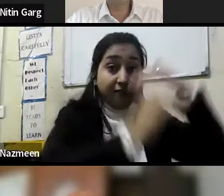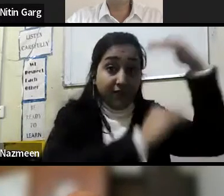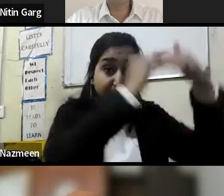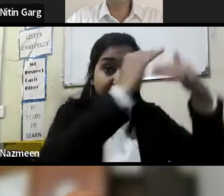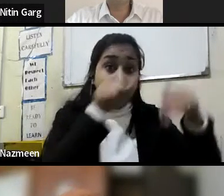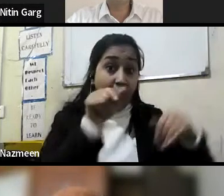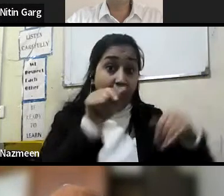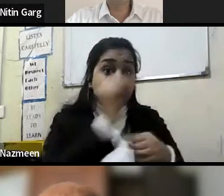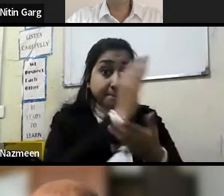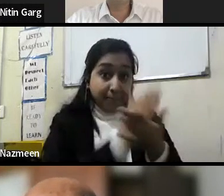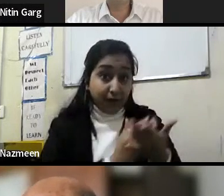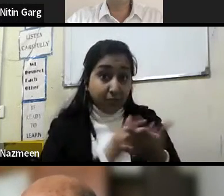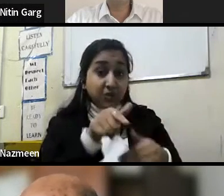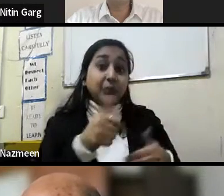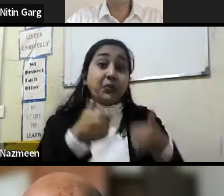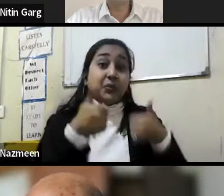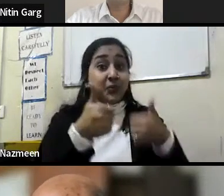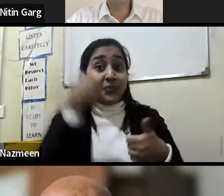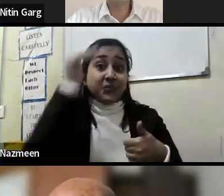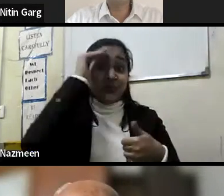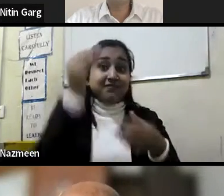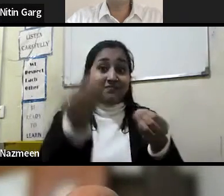so that's very good news.